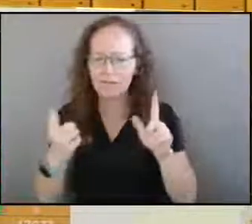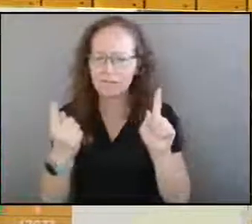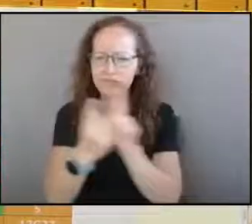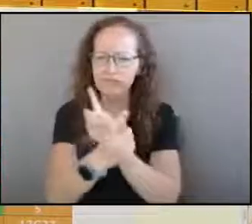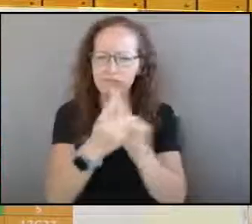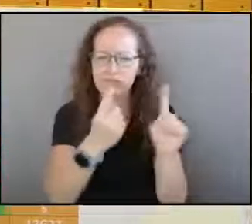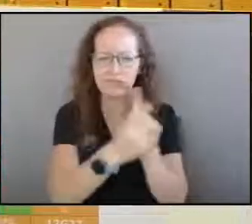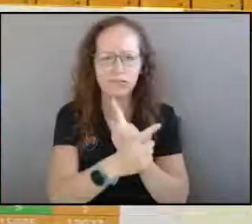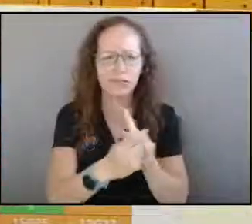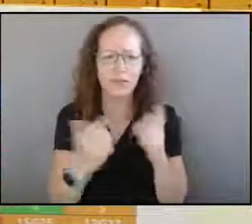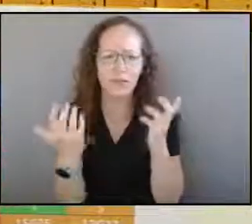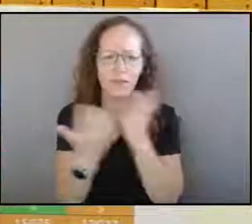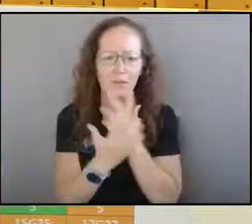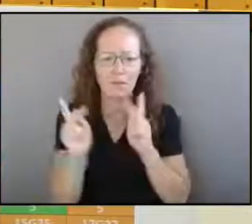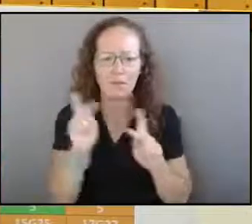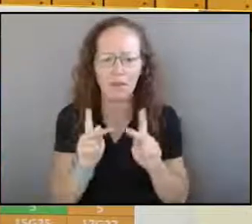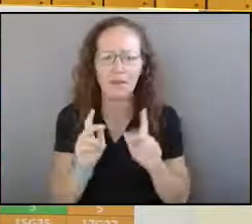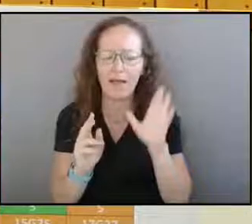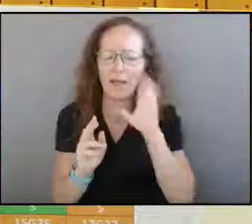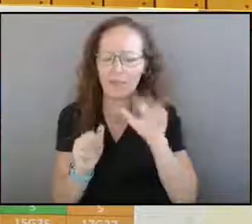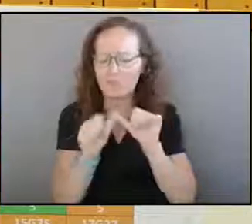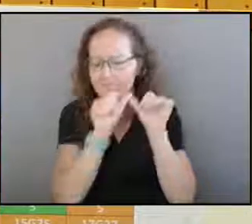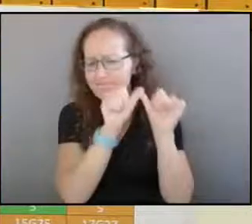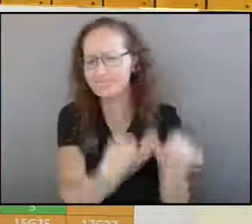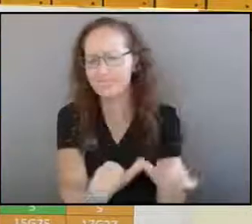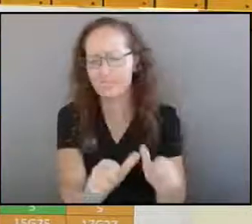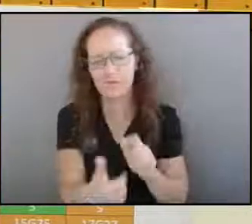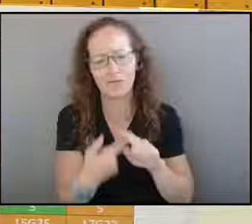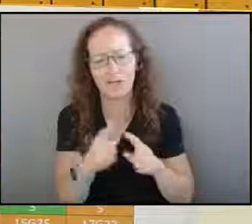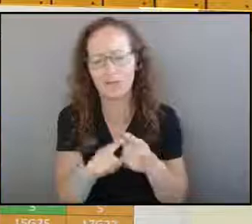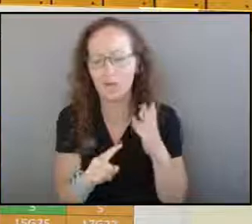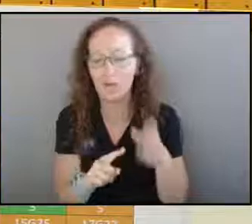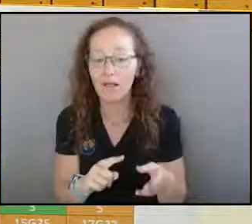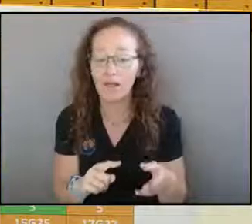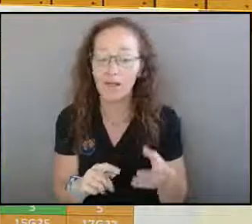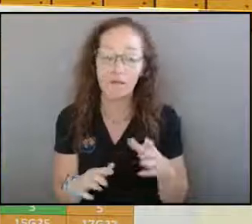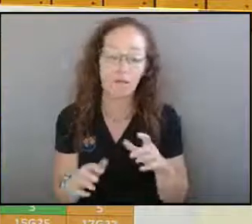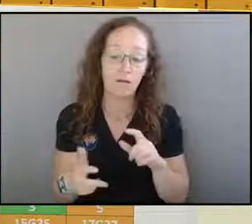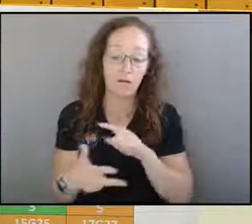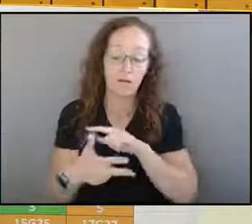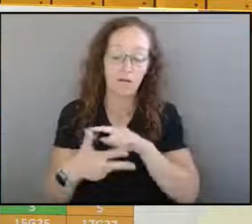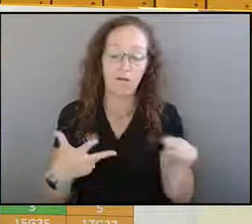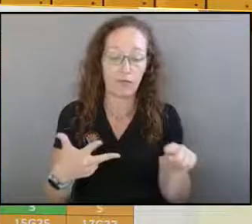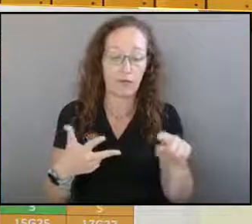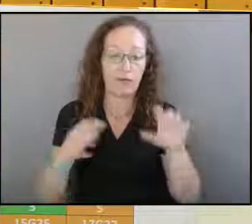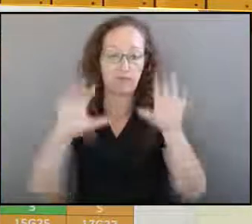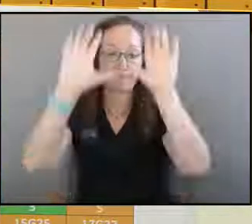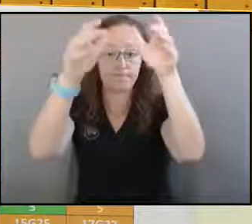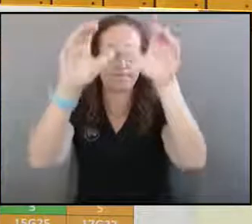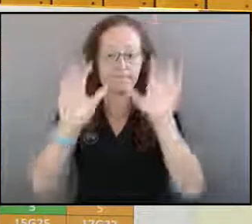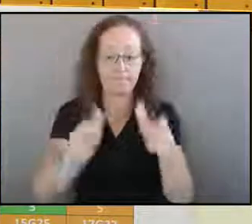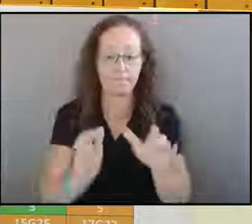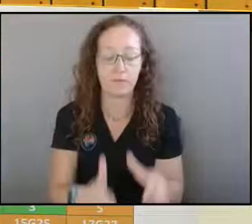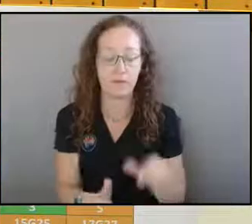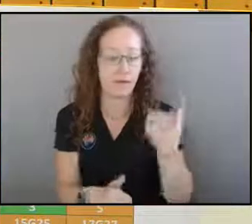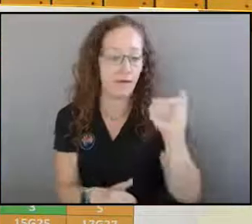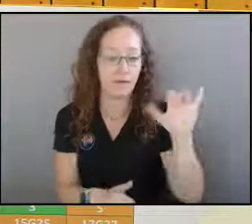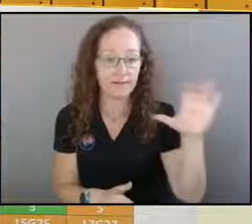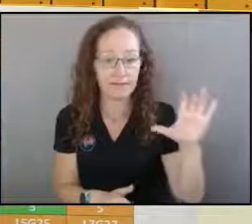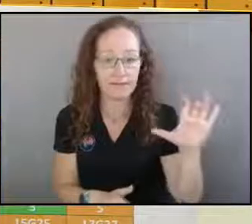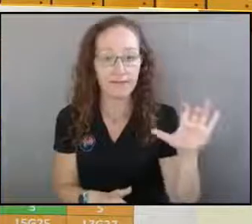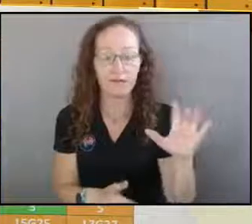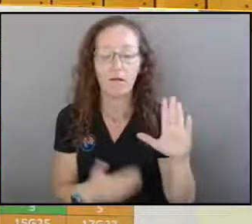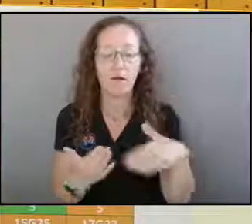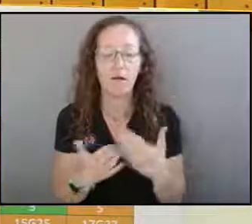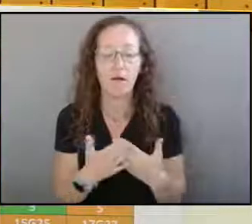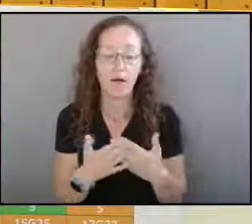sure. On behalf of all the ICs on all 3 zones, all the incident firefighting personnel,